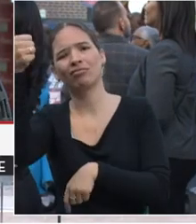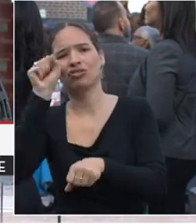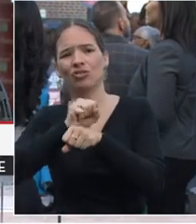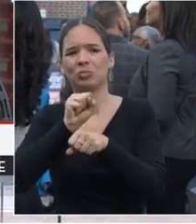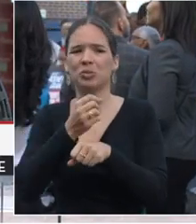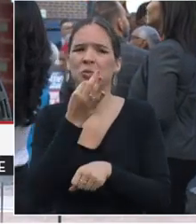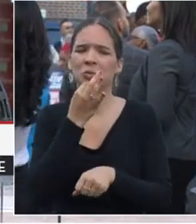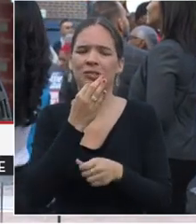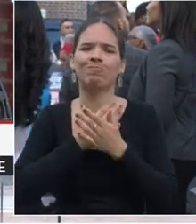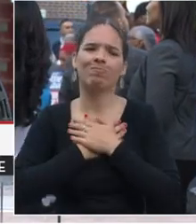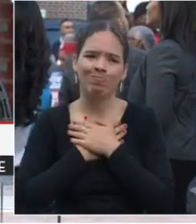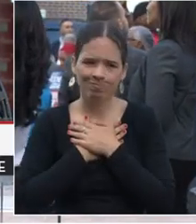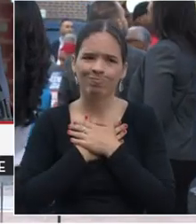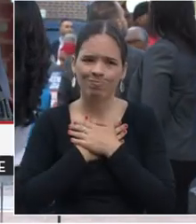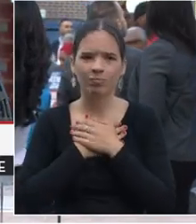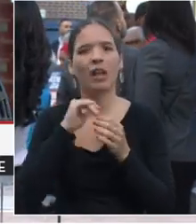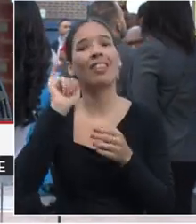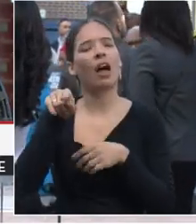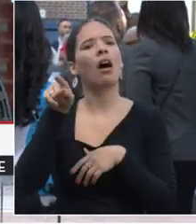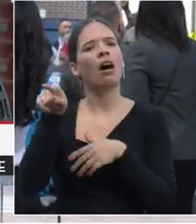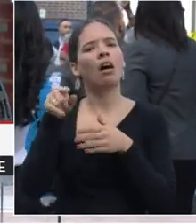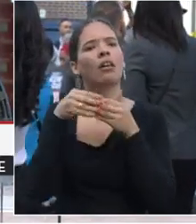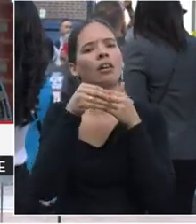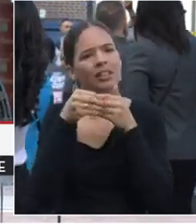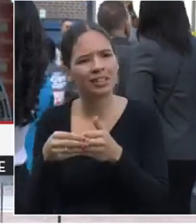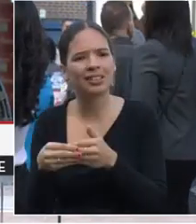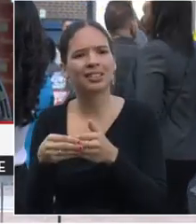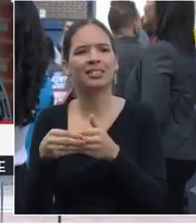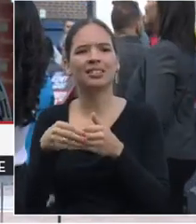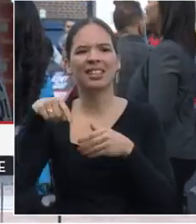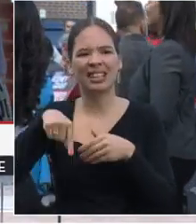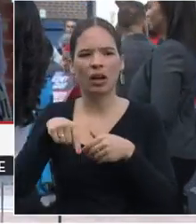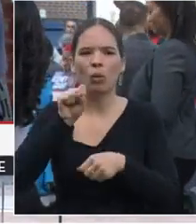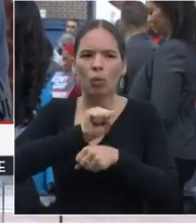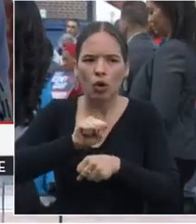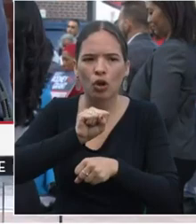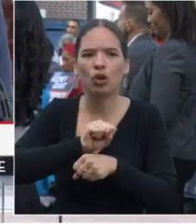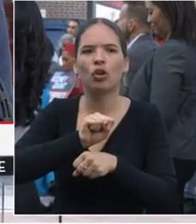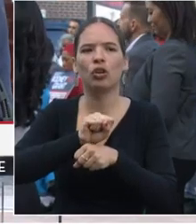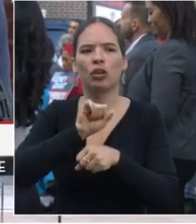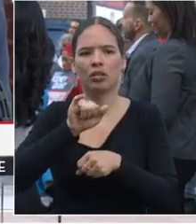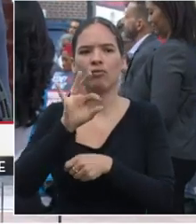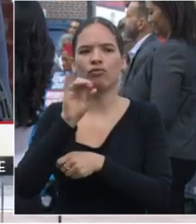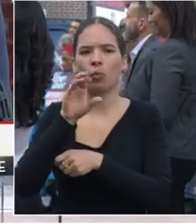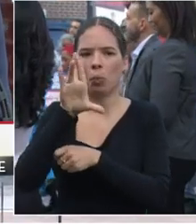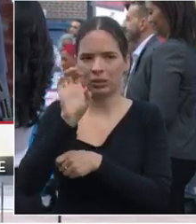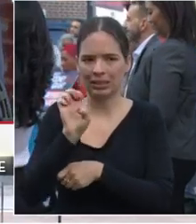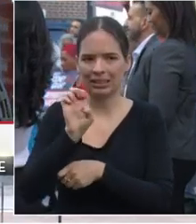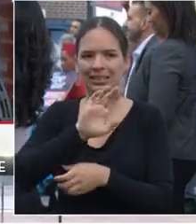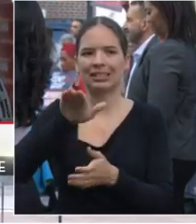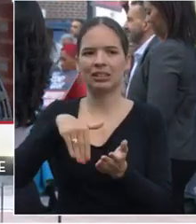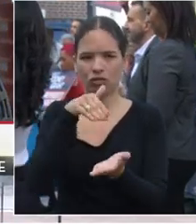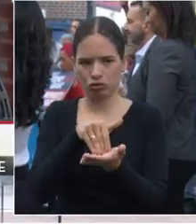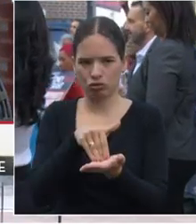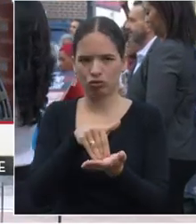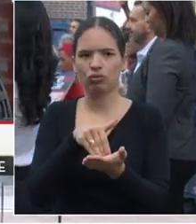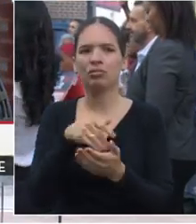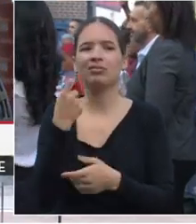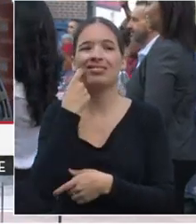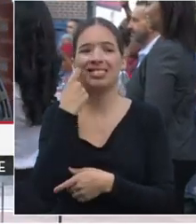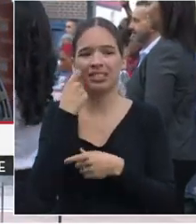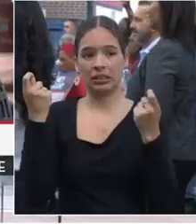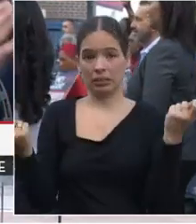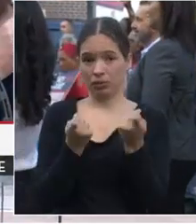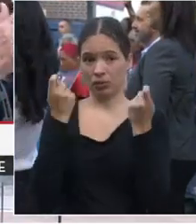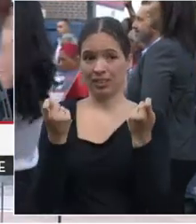been heading up the Skyline Workforce Center. They just celebrated helping 1,000 people find jobs. Let's give